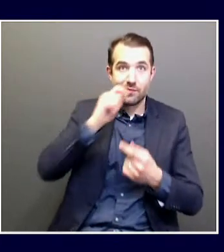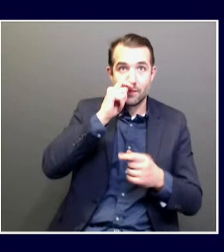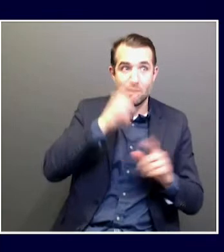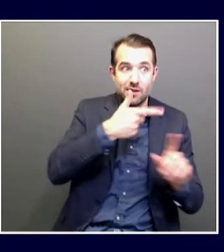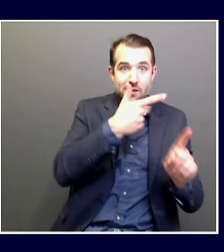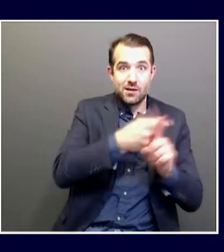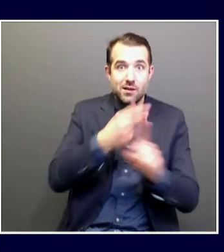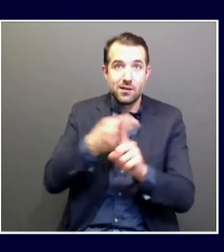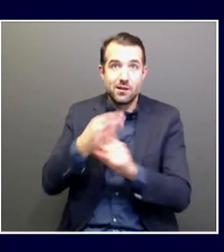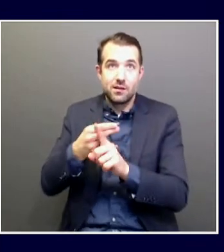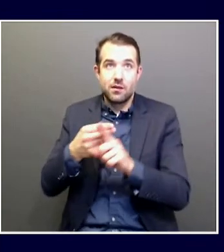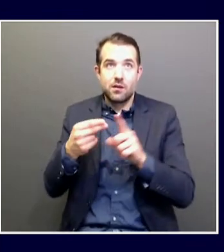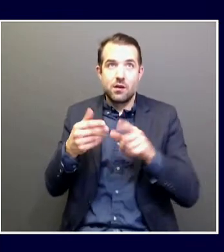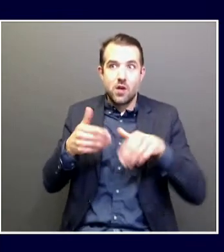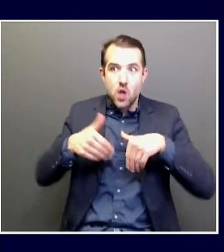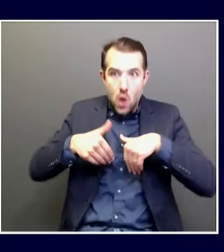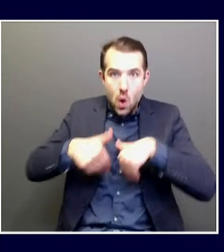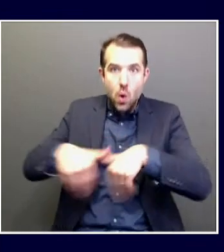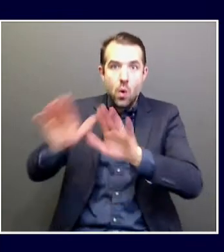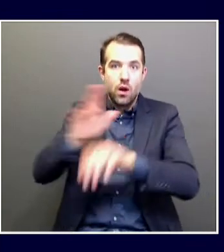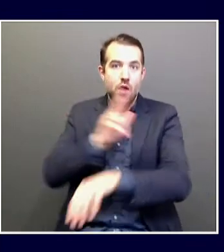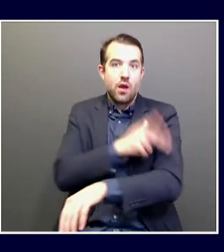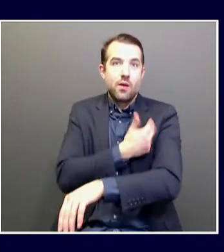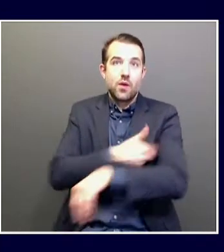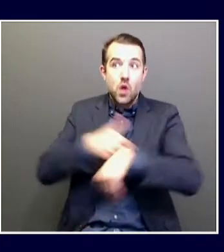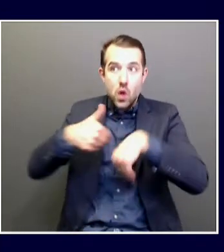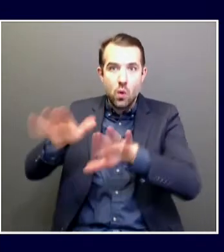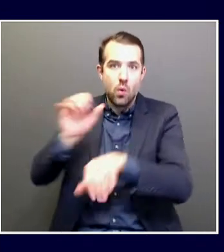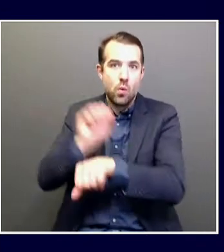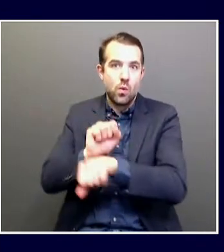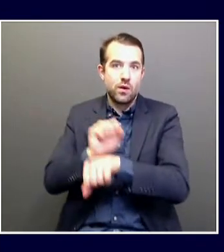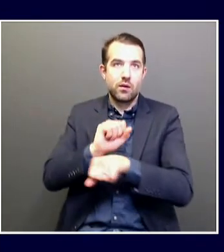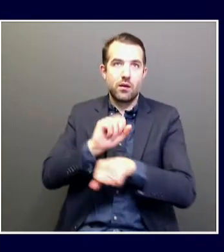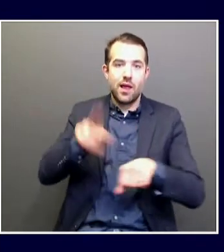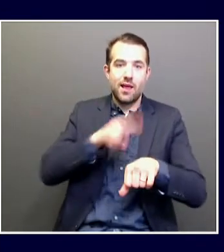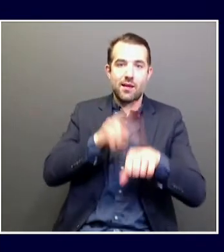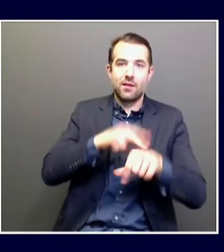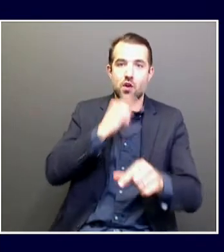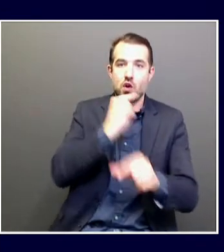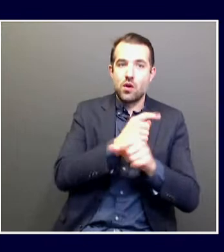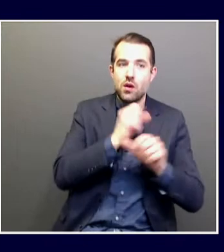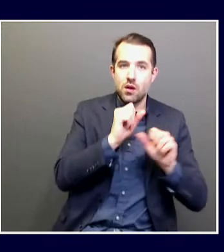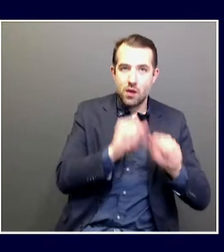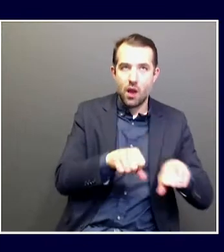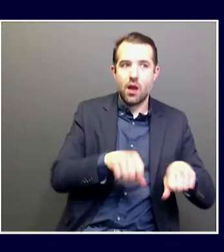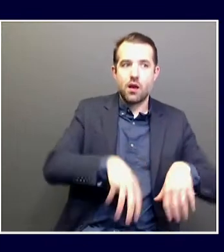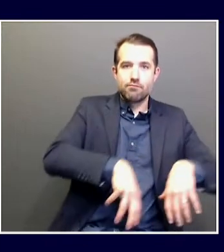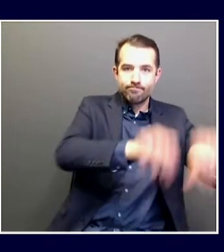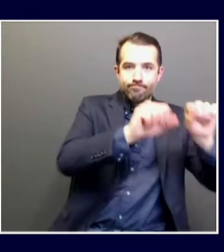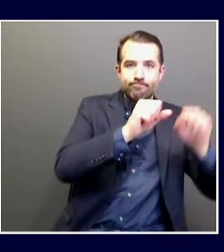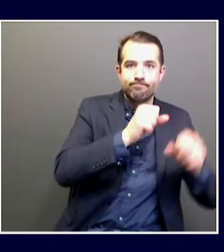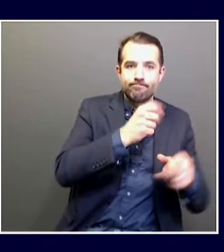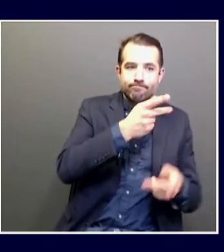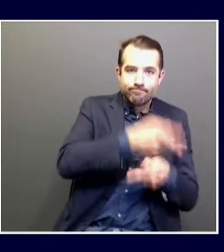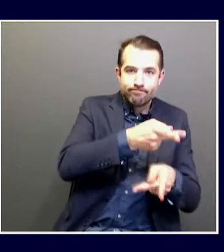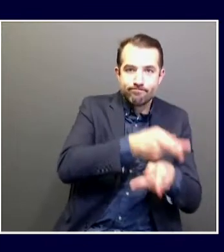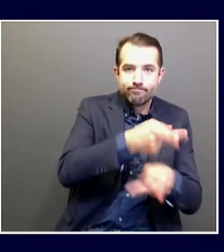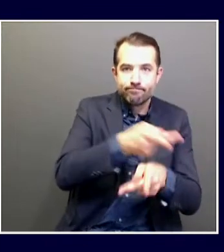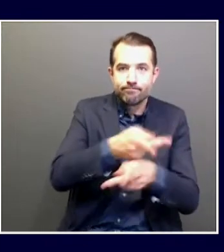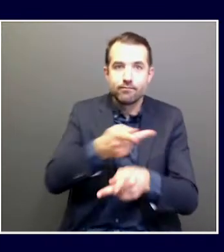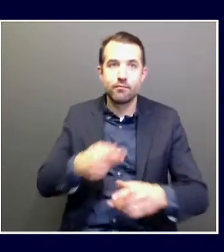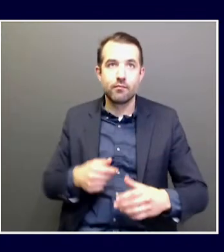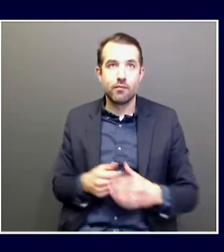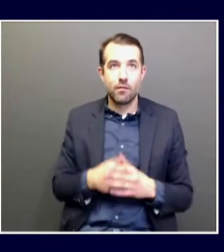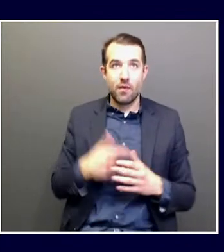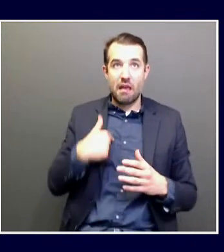capacity? So there is no single rigid plan for what we would do at some threshold of a number that